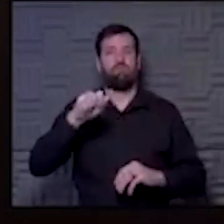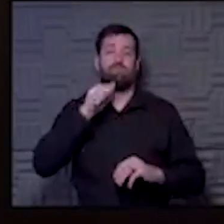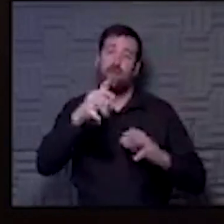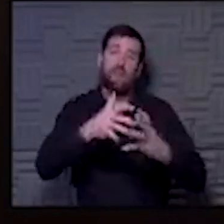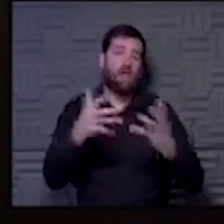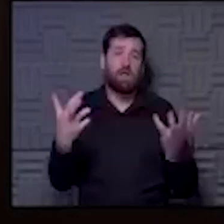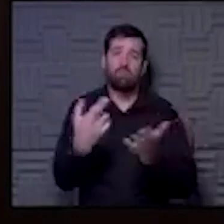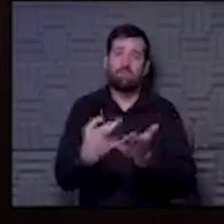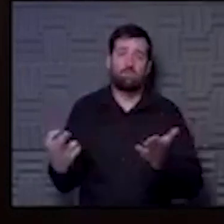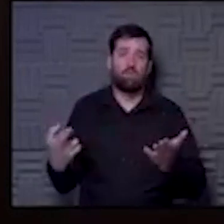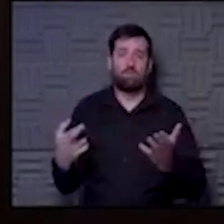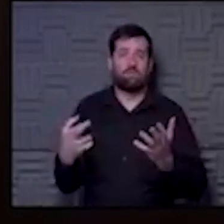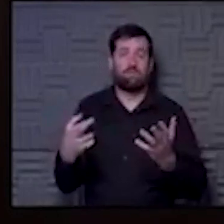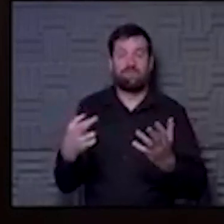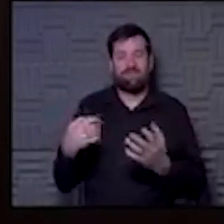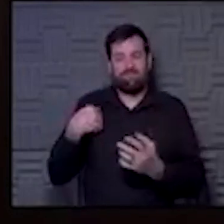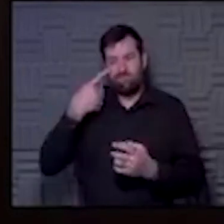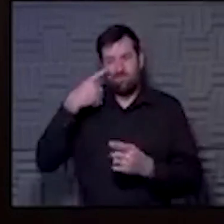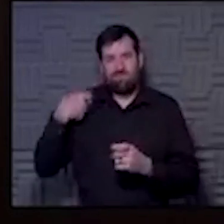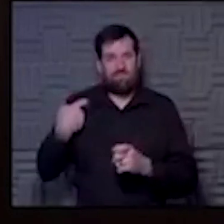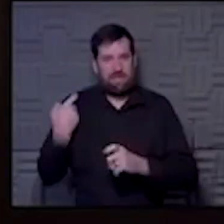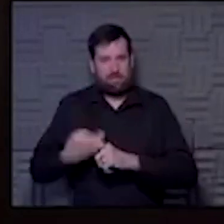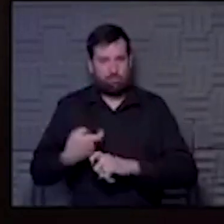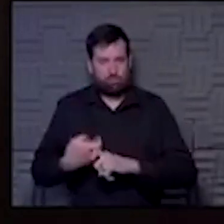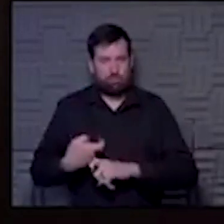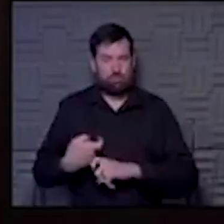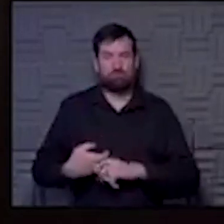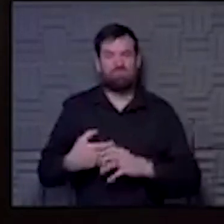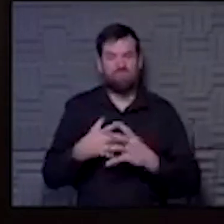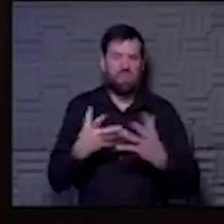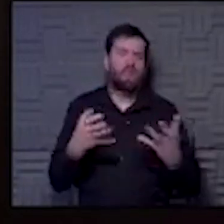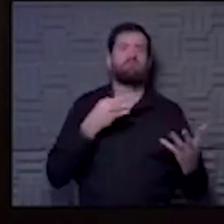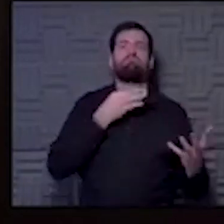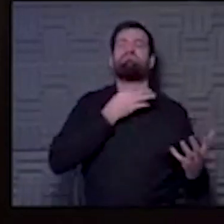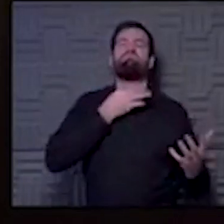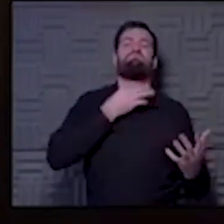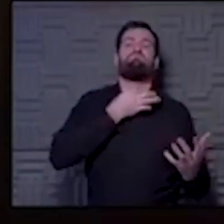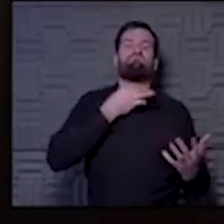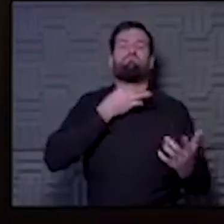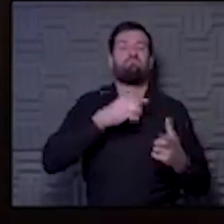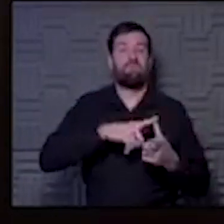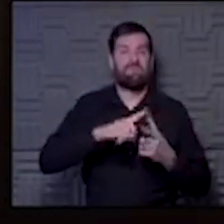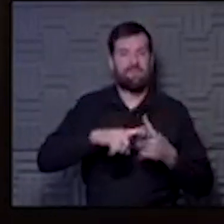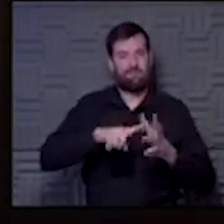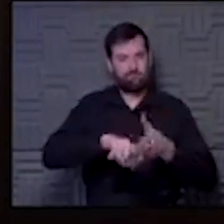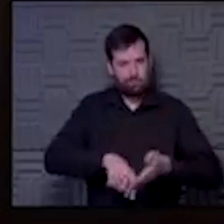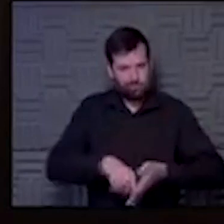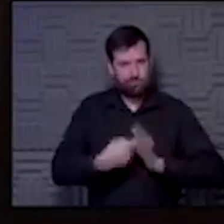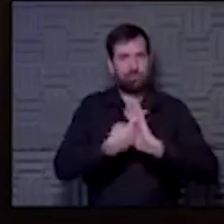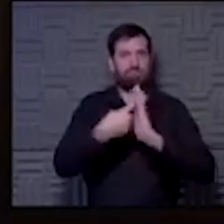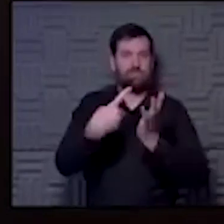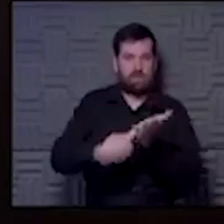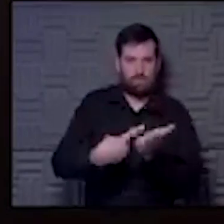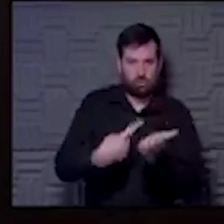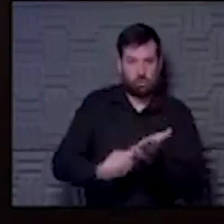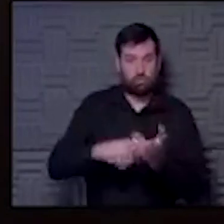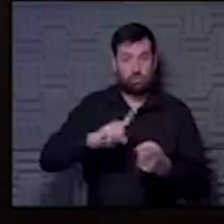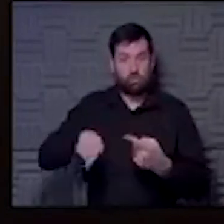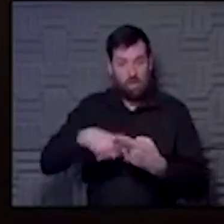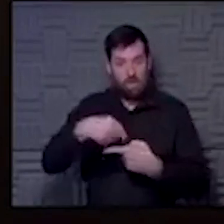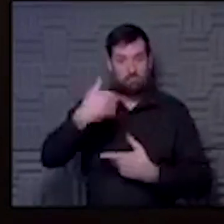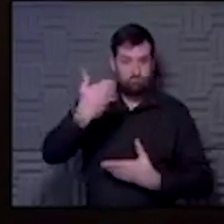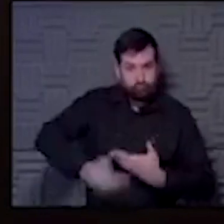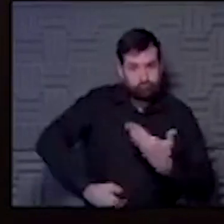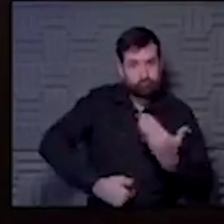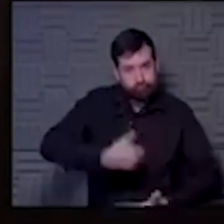or spaces like that in Spanish. So they just come with a lot of curiosity and then start the conversation. And once we guide them through that